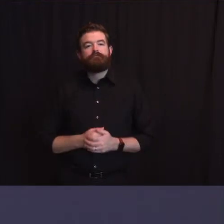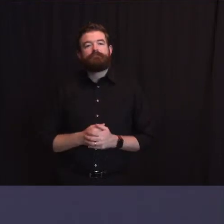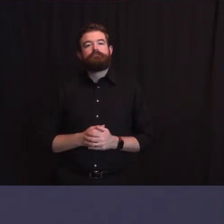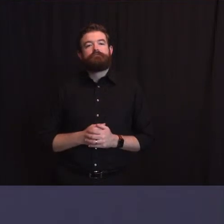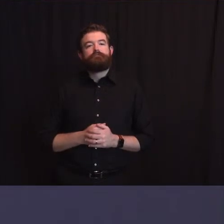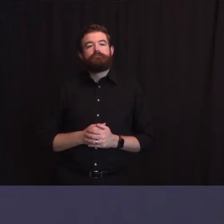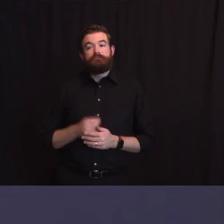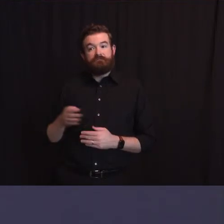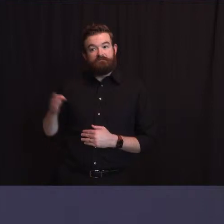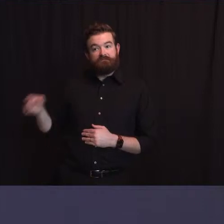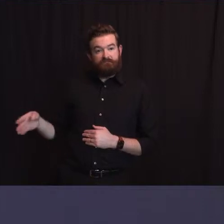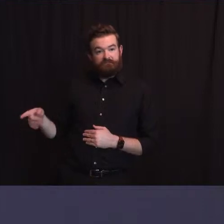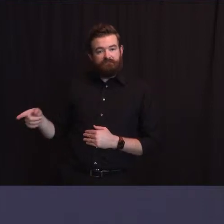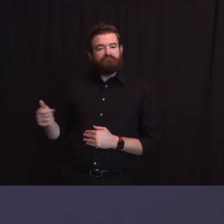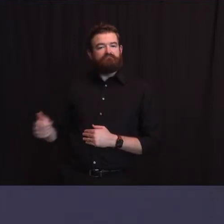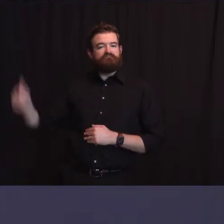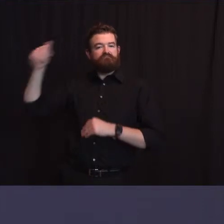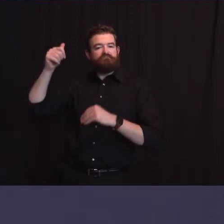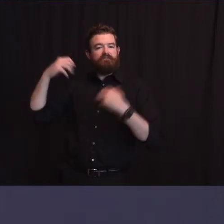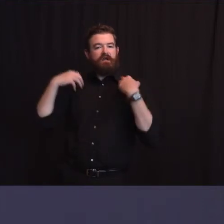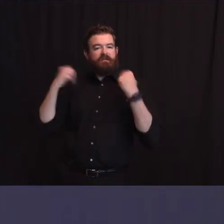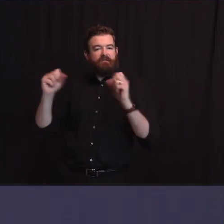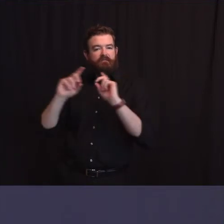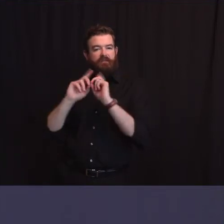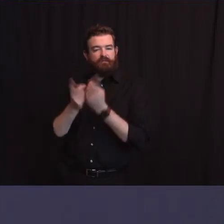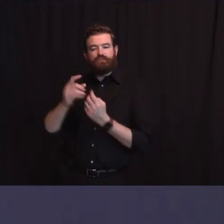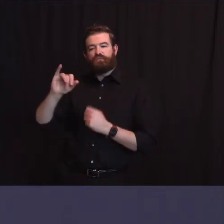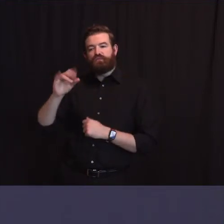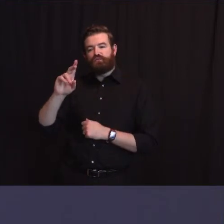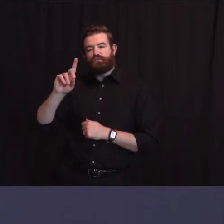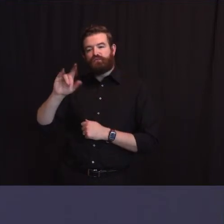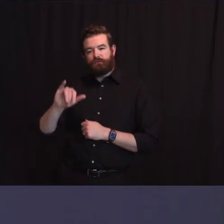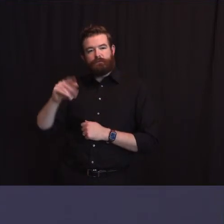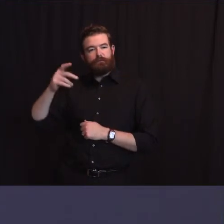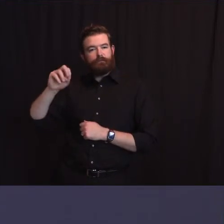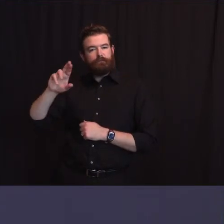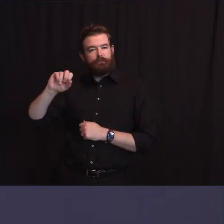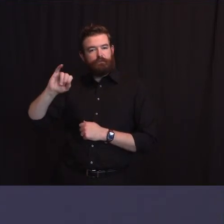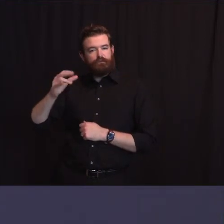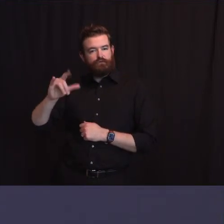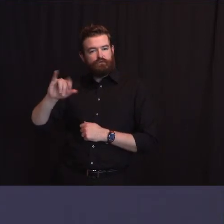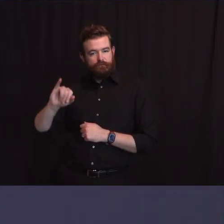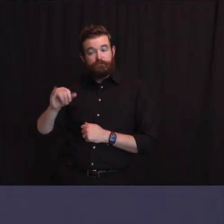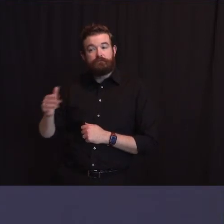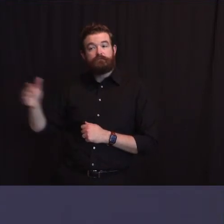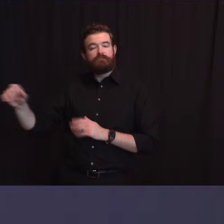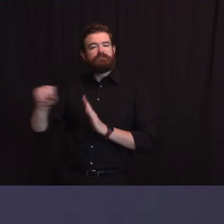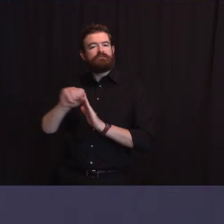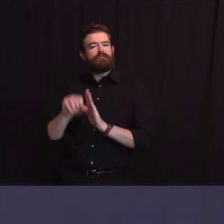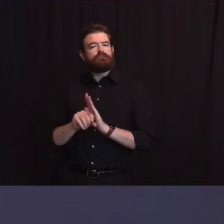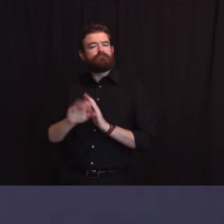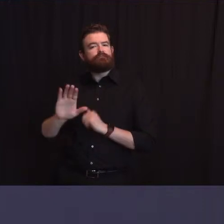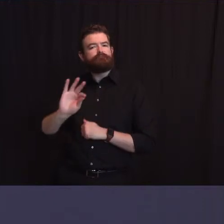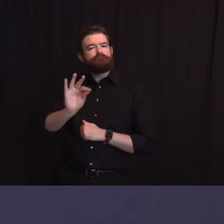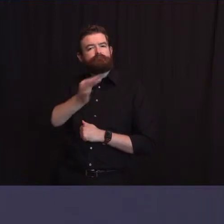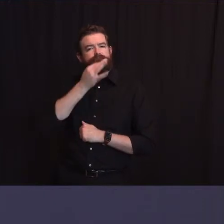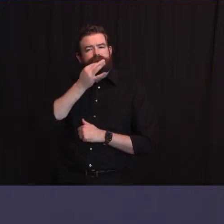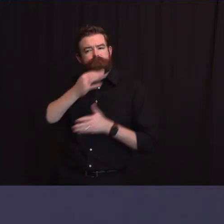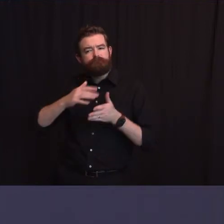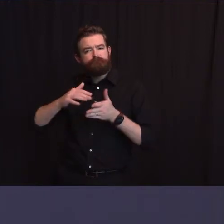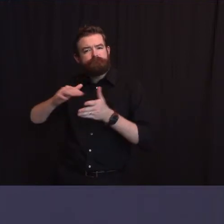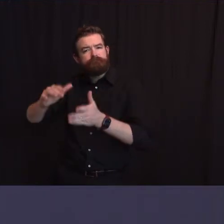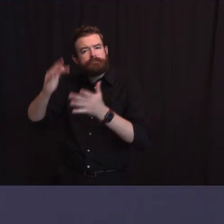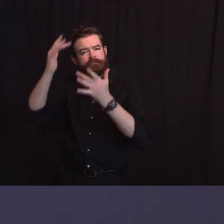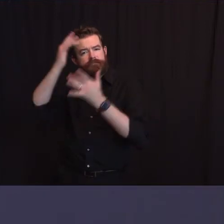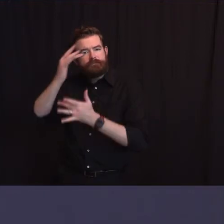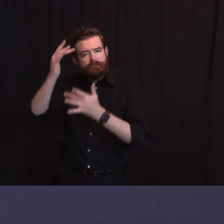of Health, Judy Purcikeli. To her right, another familiar face, the state's epidemiologist, Dr. Christina Tan. Great to have you both. To